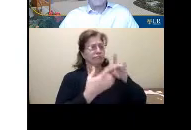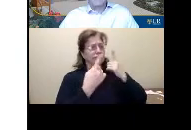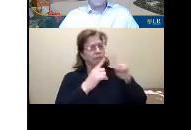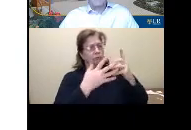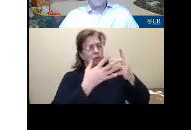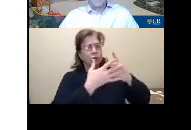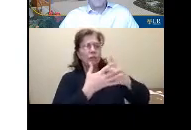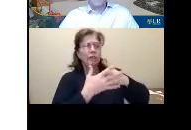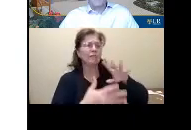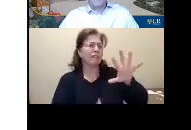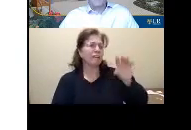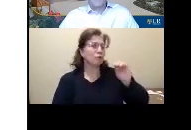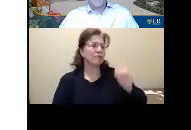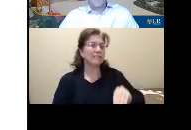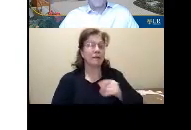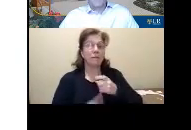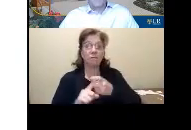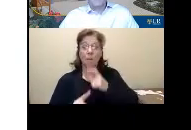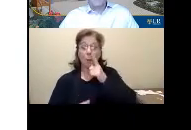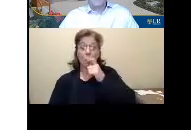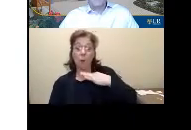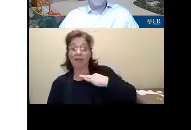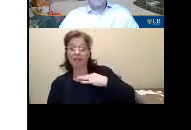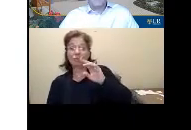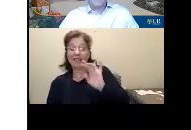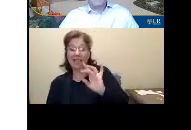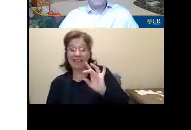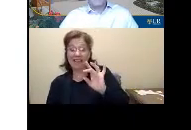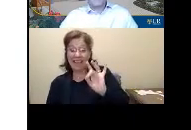million eligible patients by the 2013